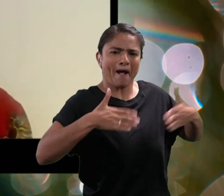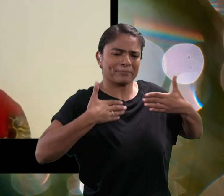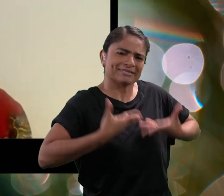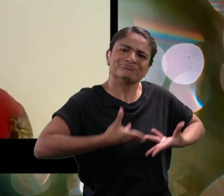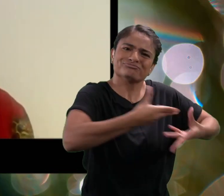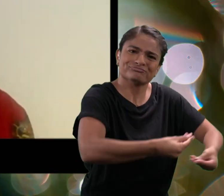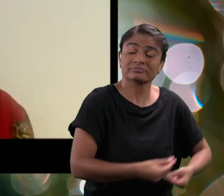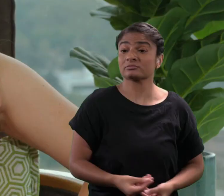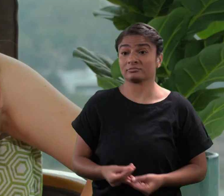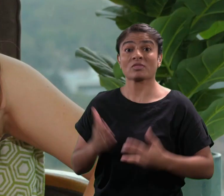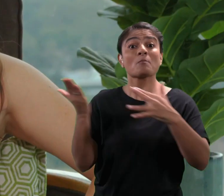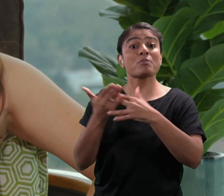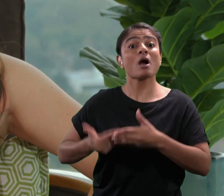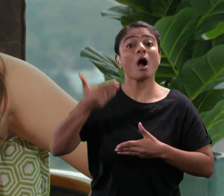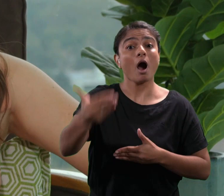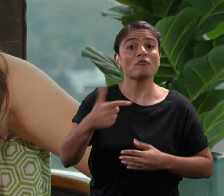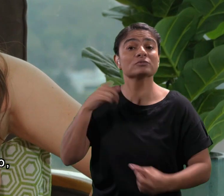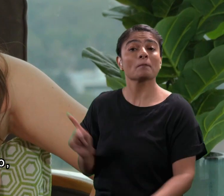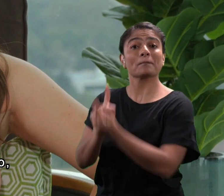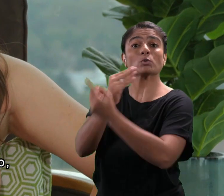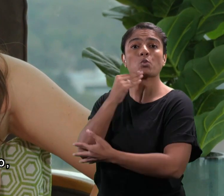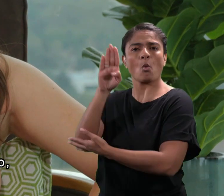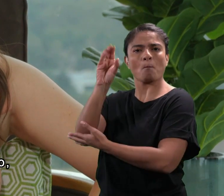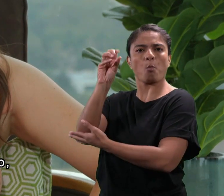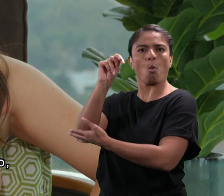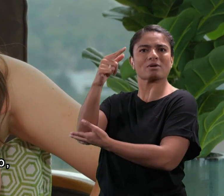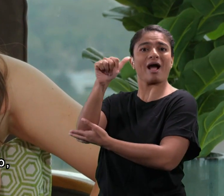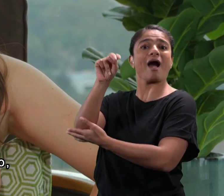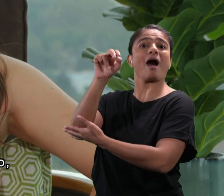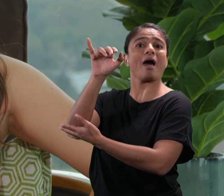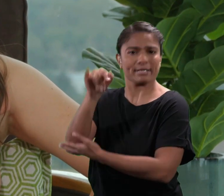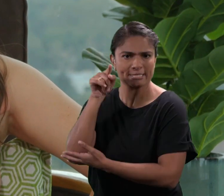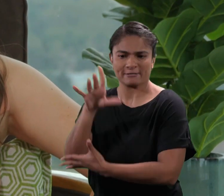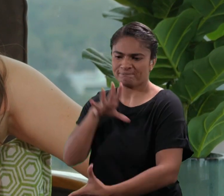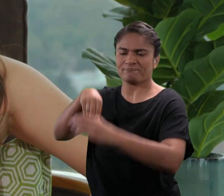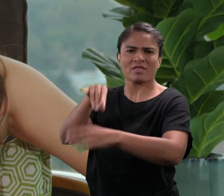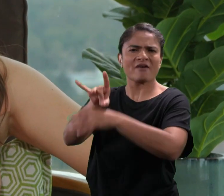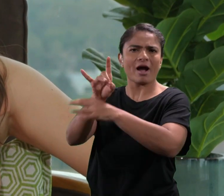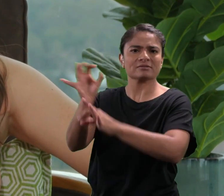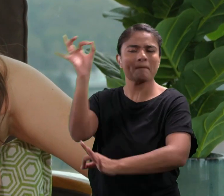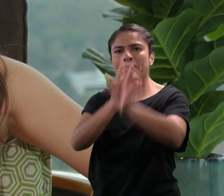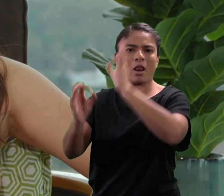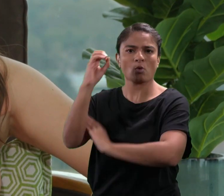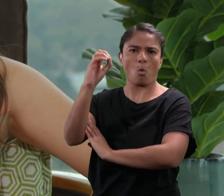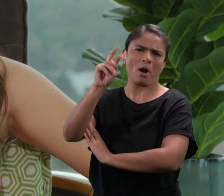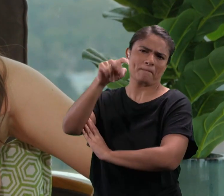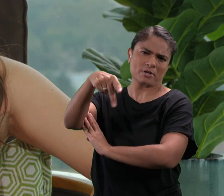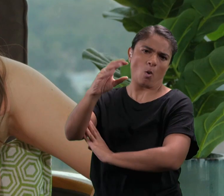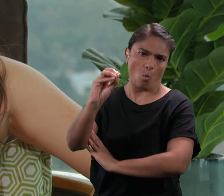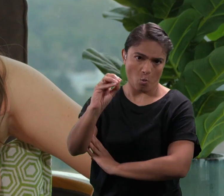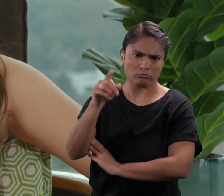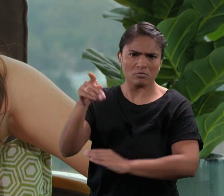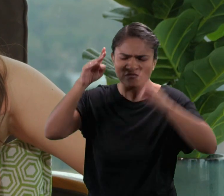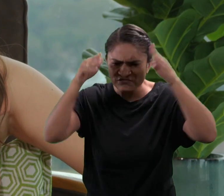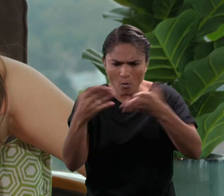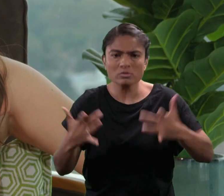Thank you for having me. After the break, we meet up with Bongani Mapumulo, advisor at Planet O, a non-profit